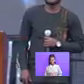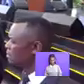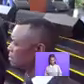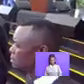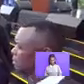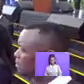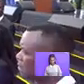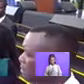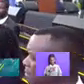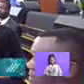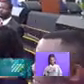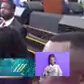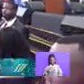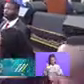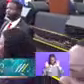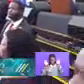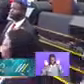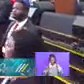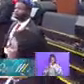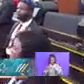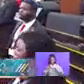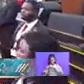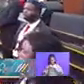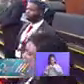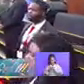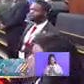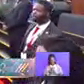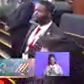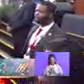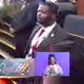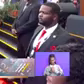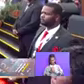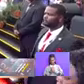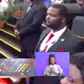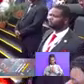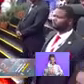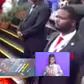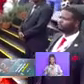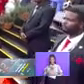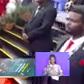Hallelujah please lift up your hands be in prayer you are the